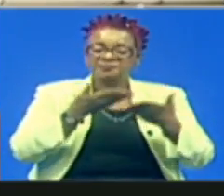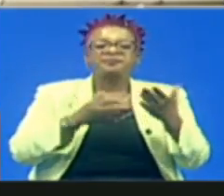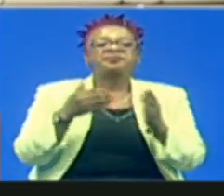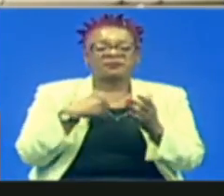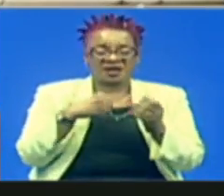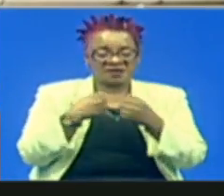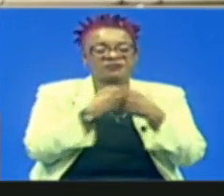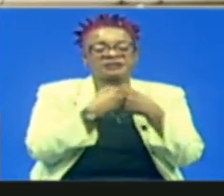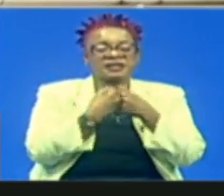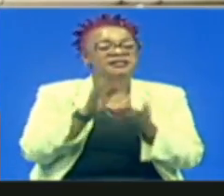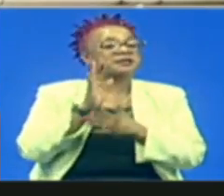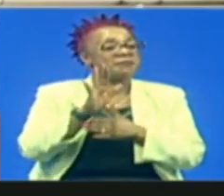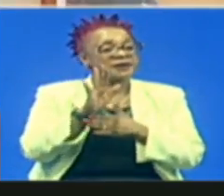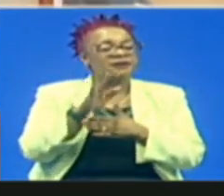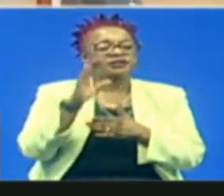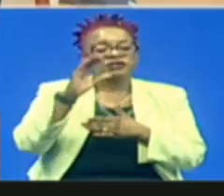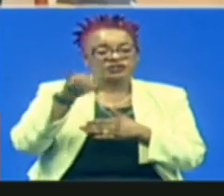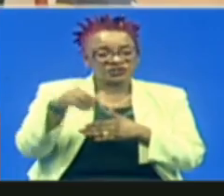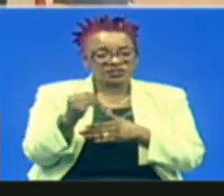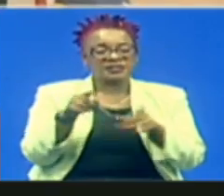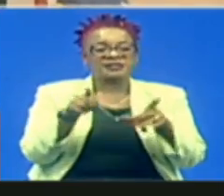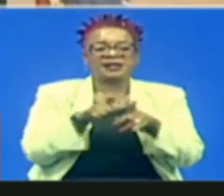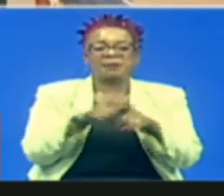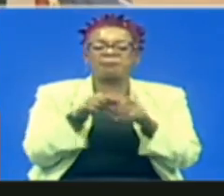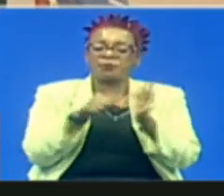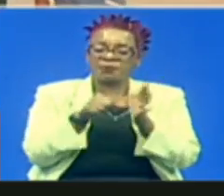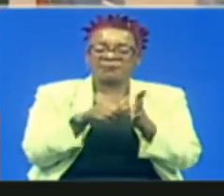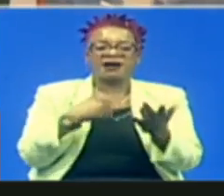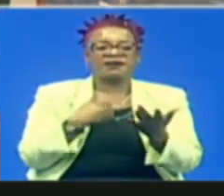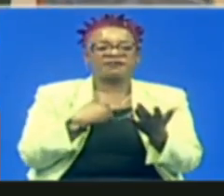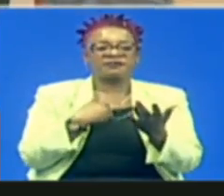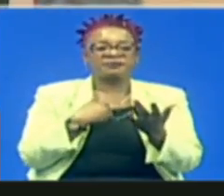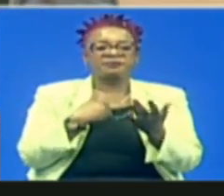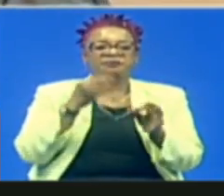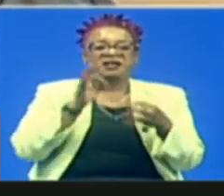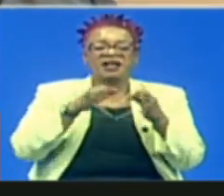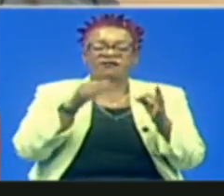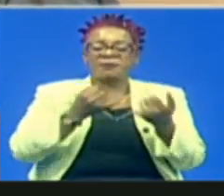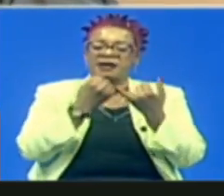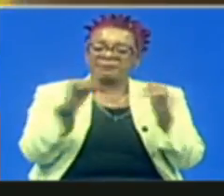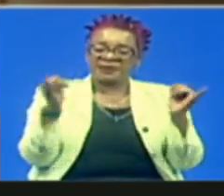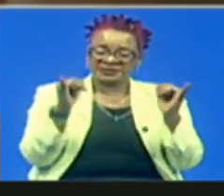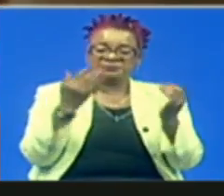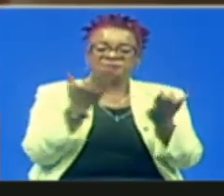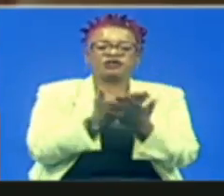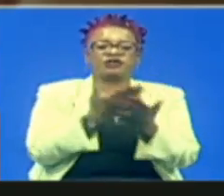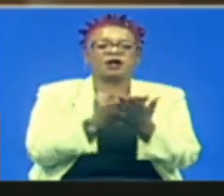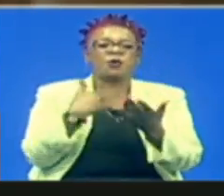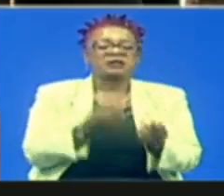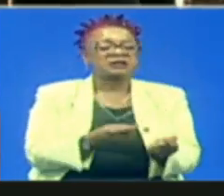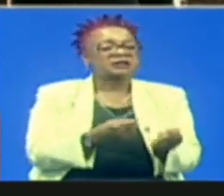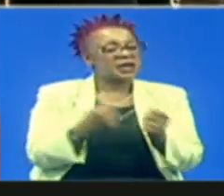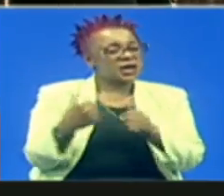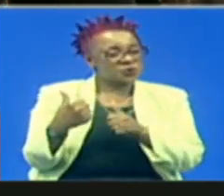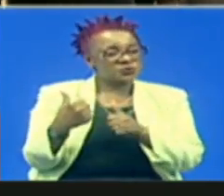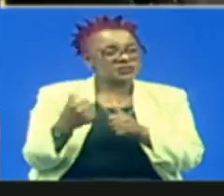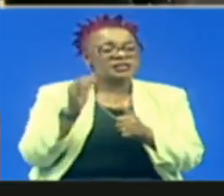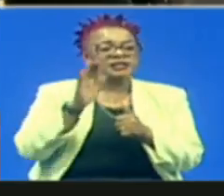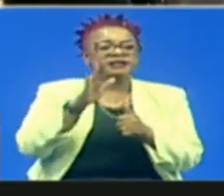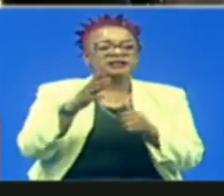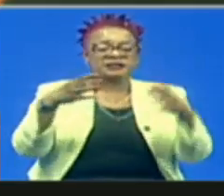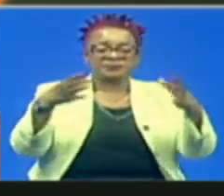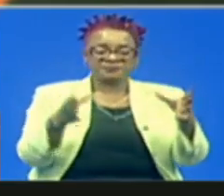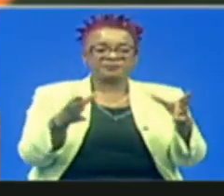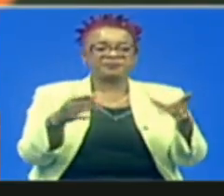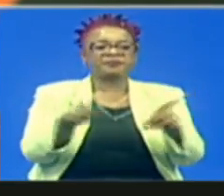challenges. The Chief Justice is also under siege, if not from independent petitioners wanting him out, his own subordinates casting